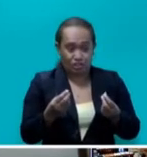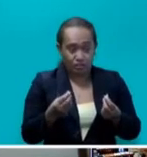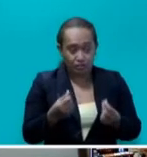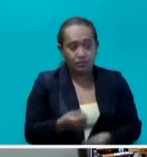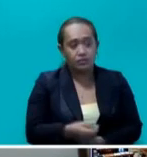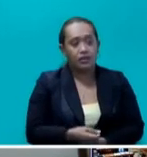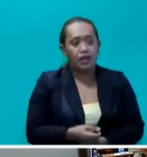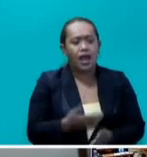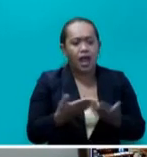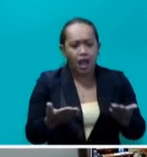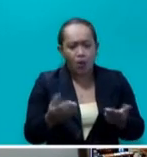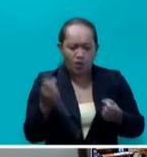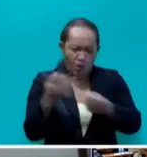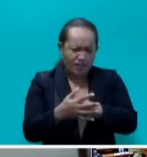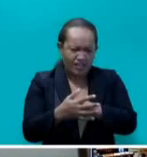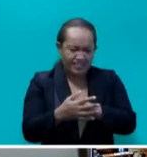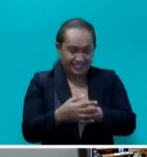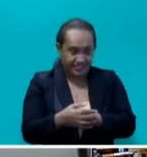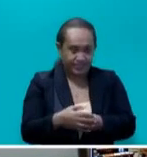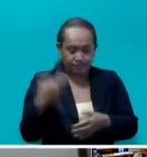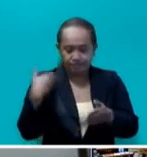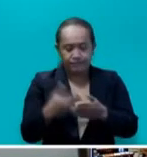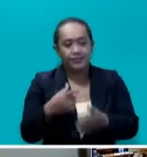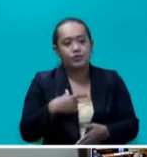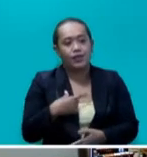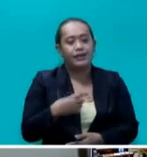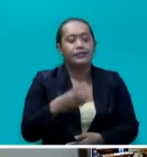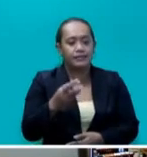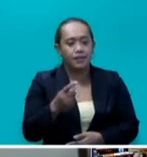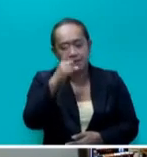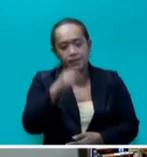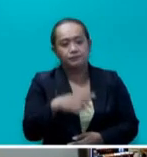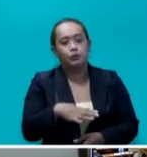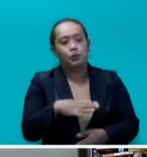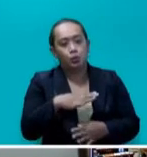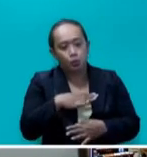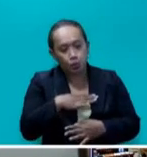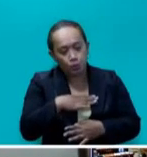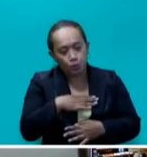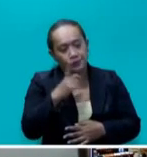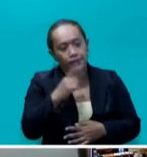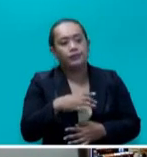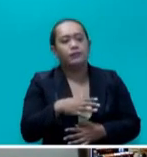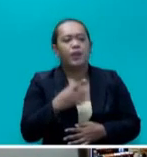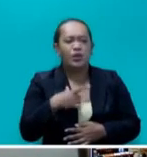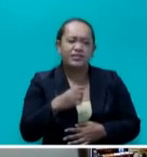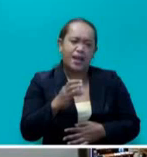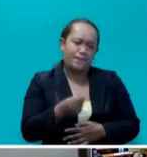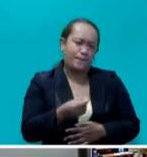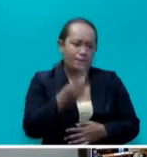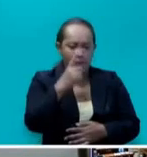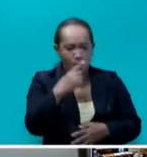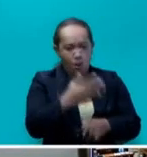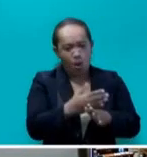that we will have these reduced by 1 day to give some level of comfort and solace to the employers, and will